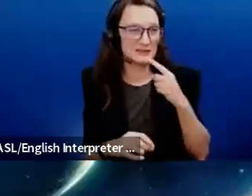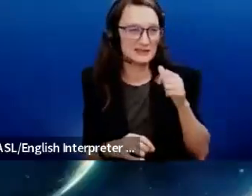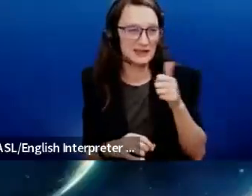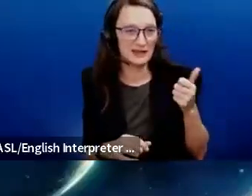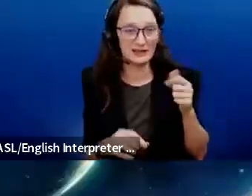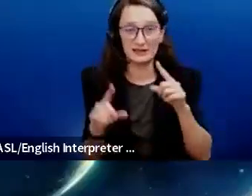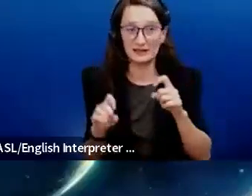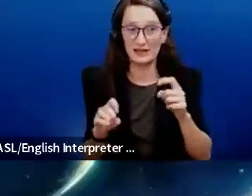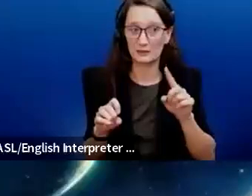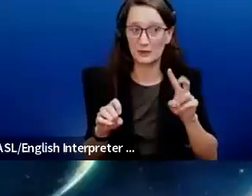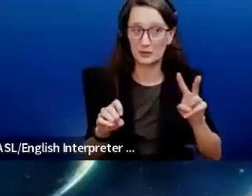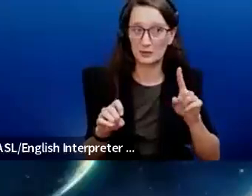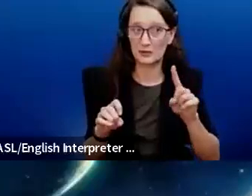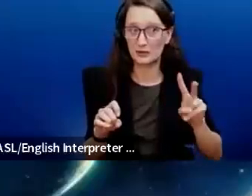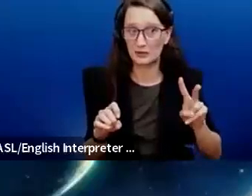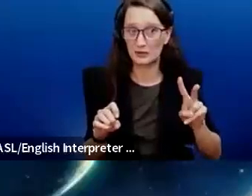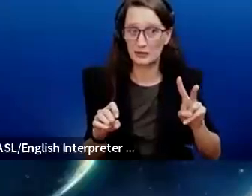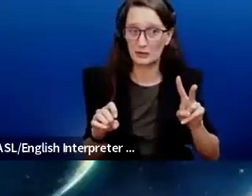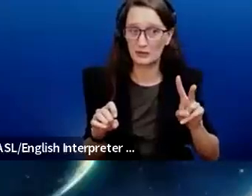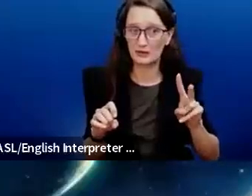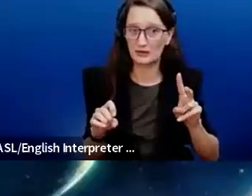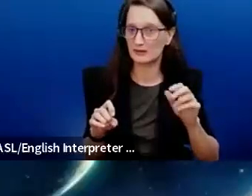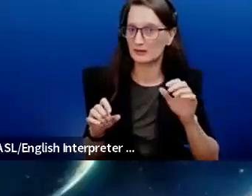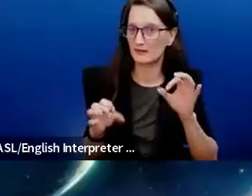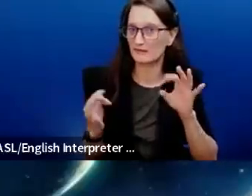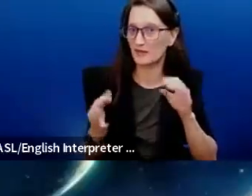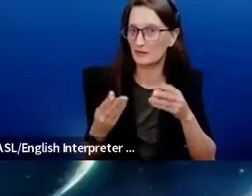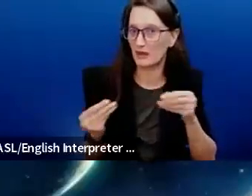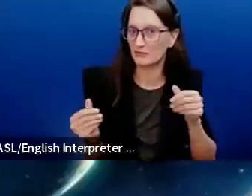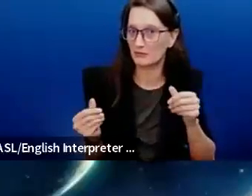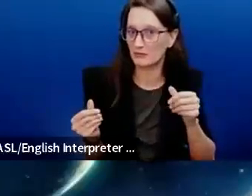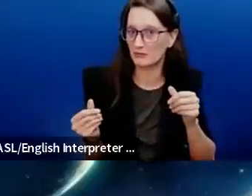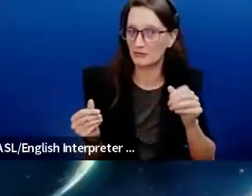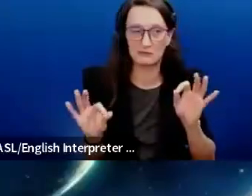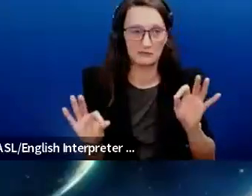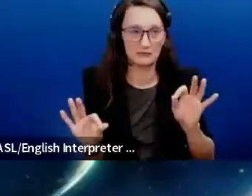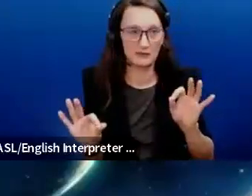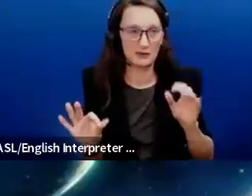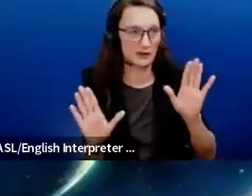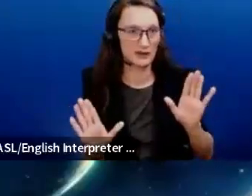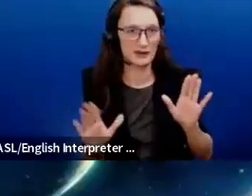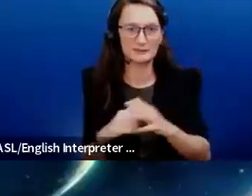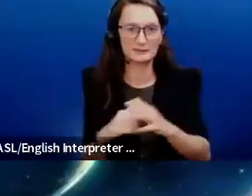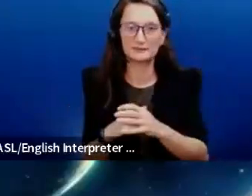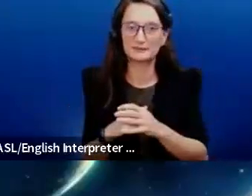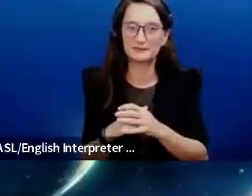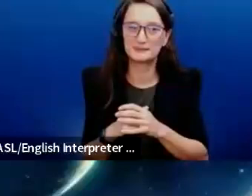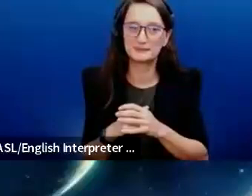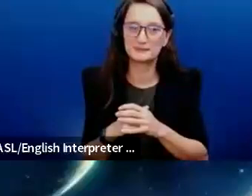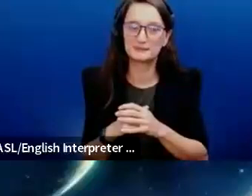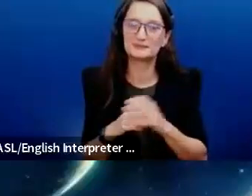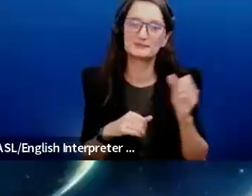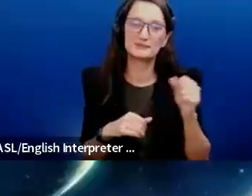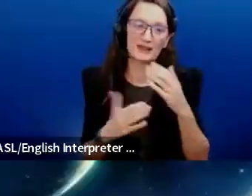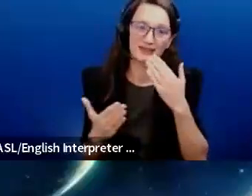Test 1 2, test 1 2. I'm not hearing the feedback. Very good. Oh, okay. Okay. Thank you, Camelia. Yeah, thank